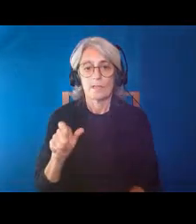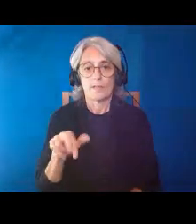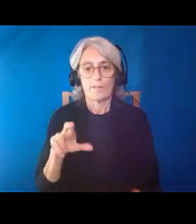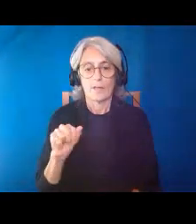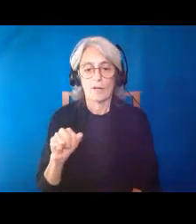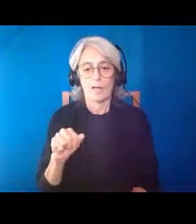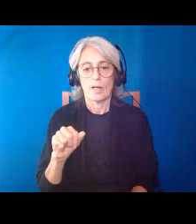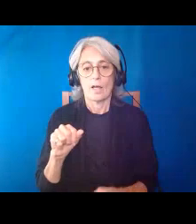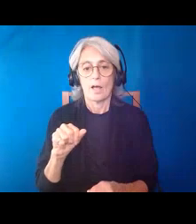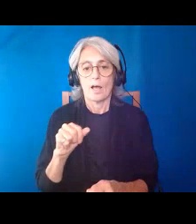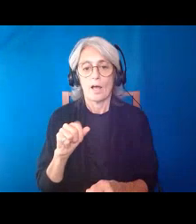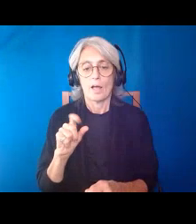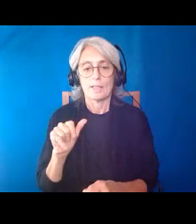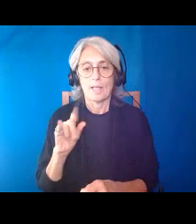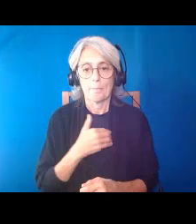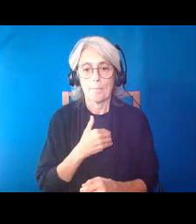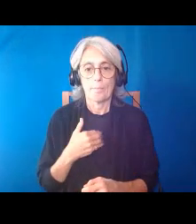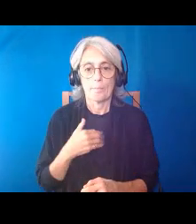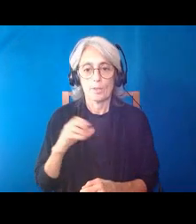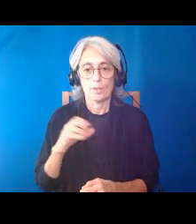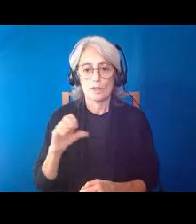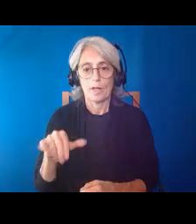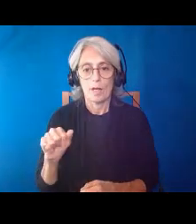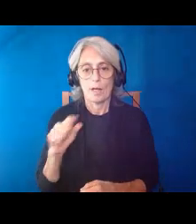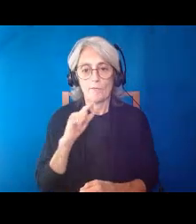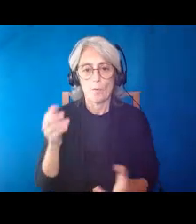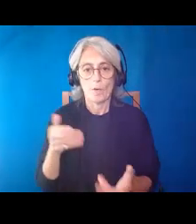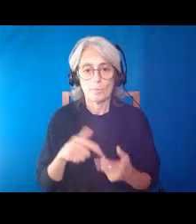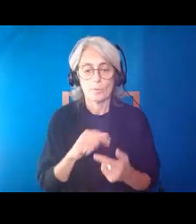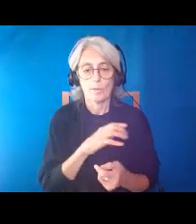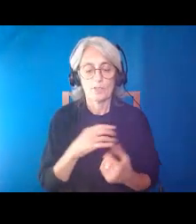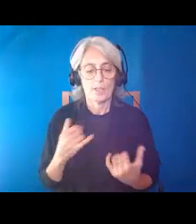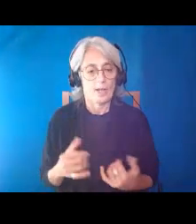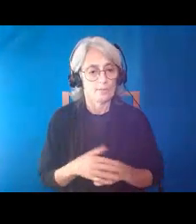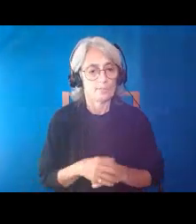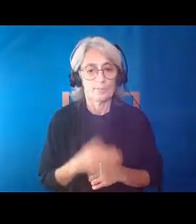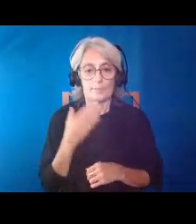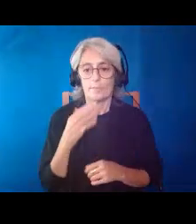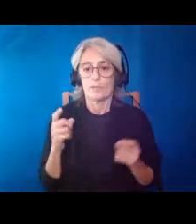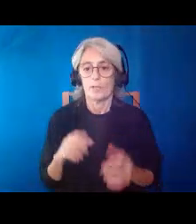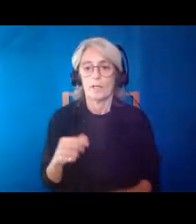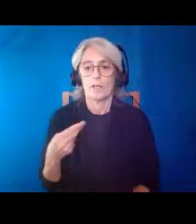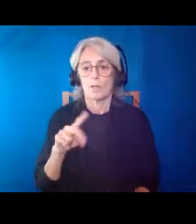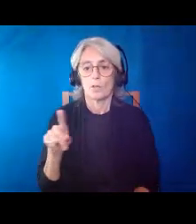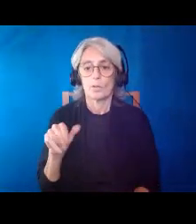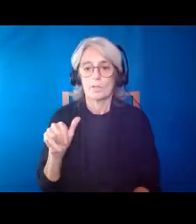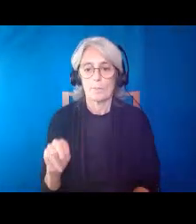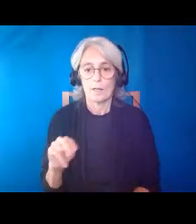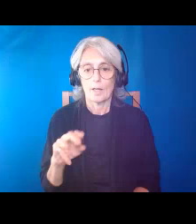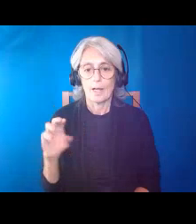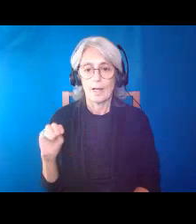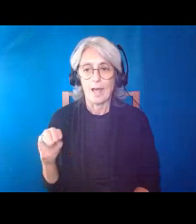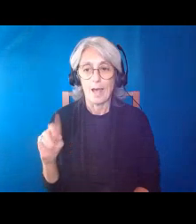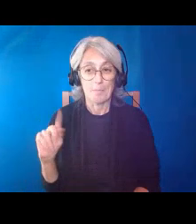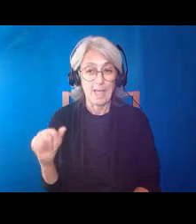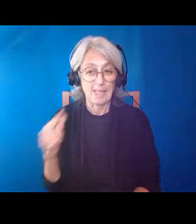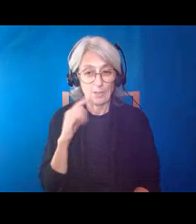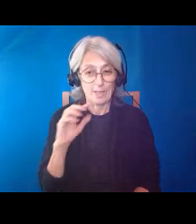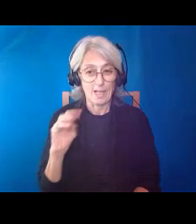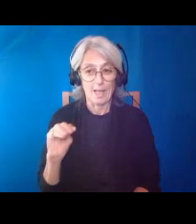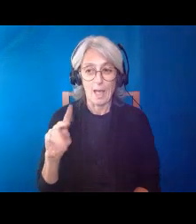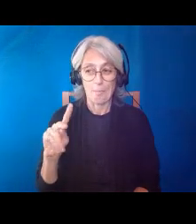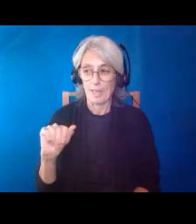Soria for welcoming the Commission to the region just now. And also want to thank Director Guzman and MCAG for their hospitality in